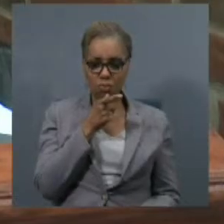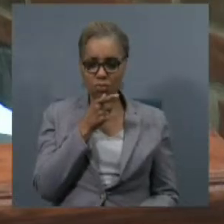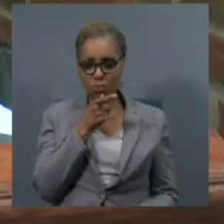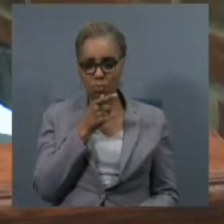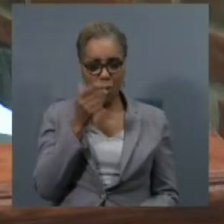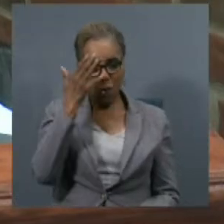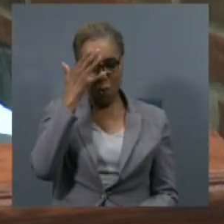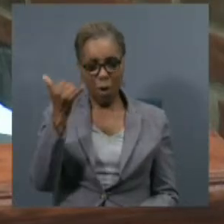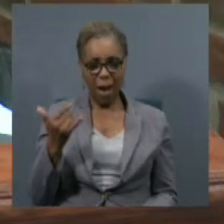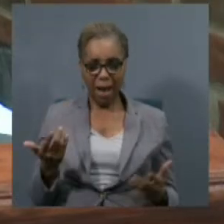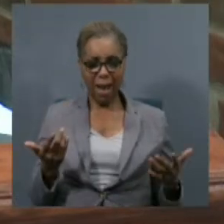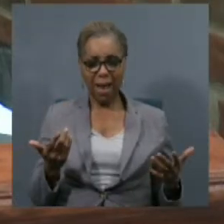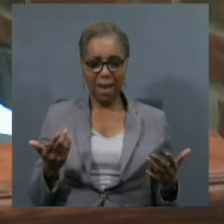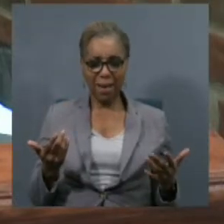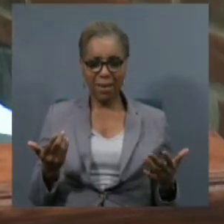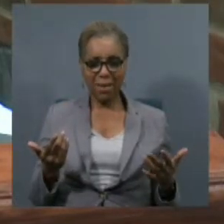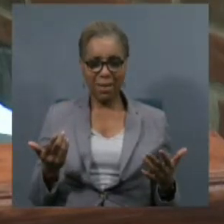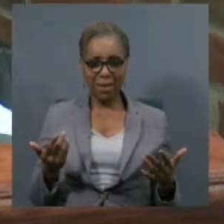why